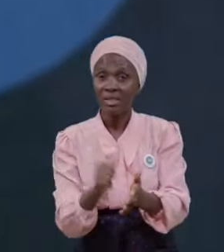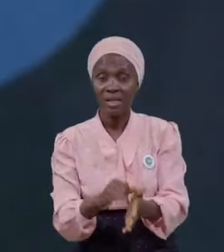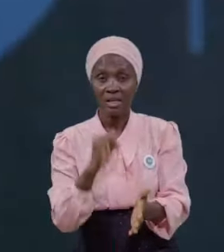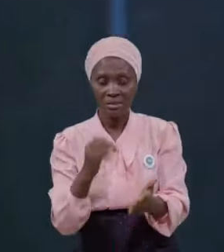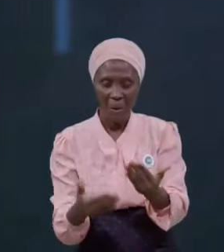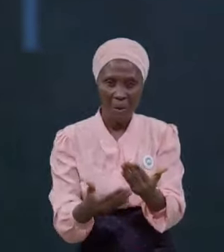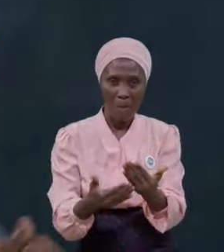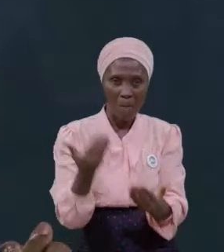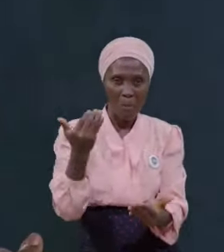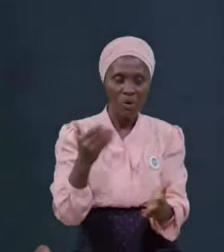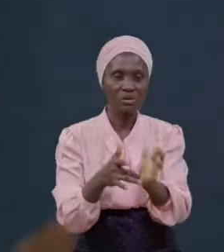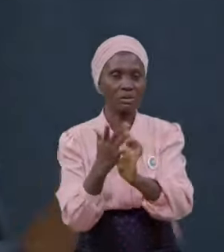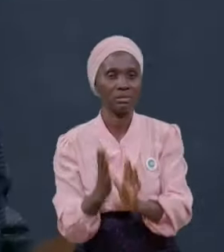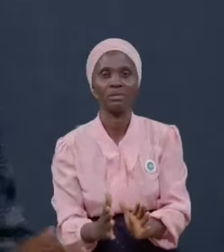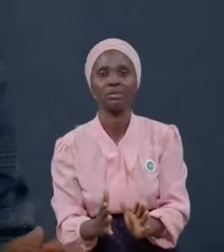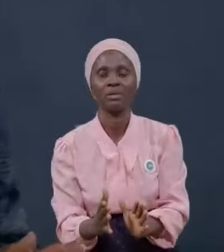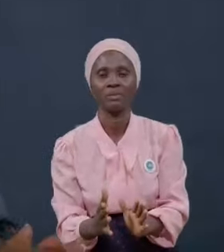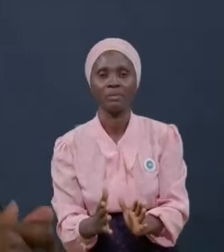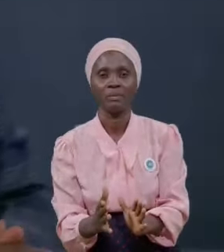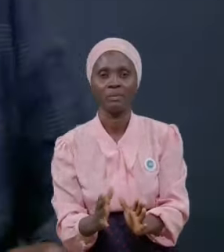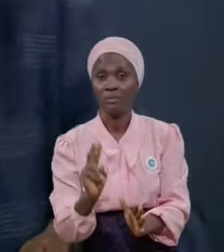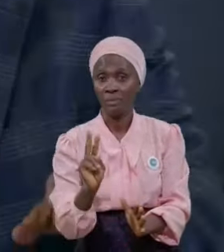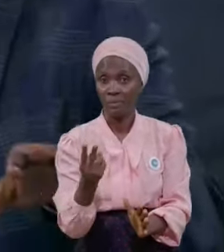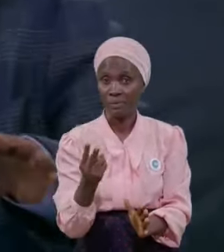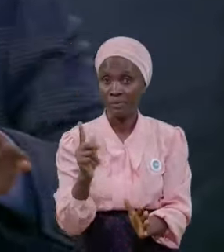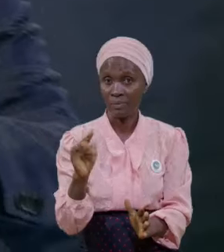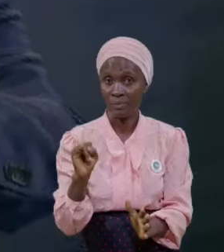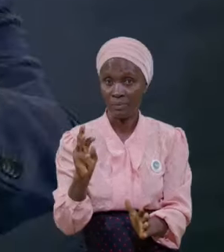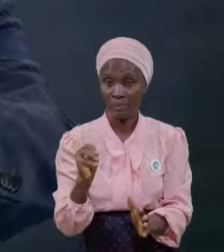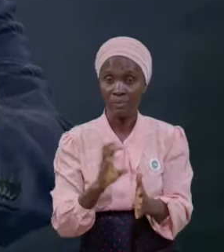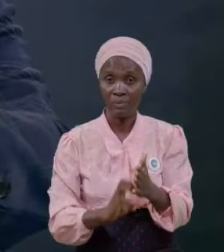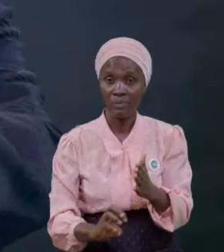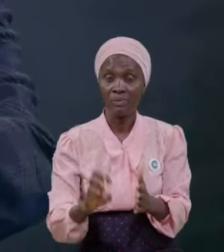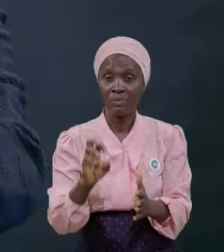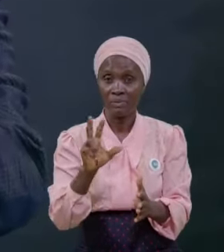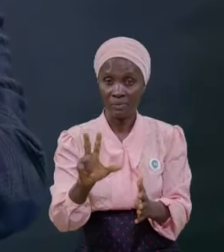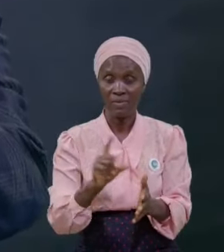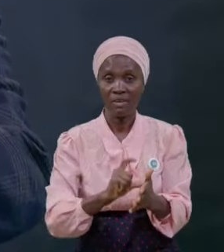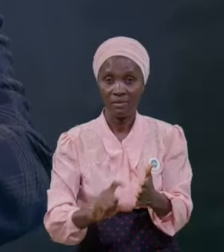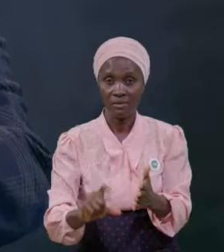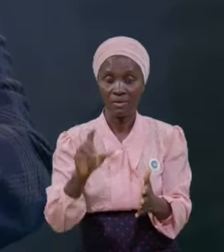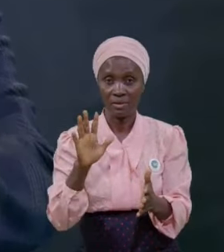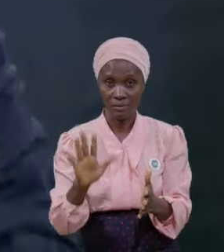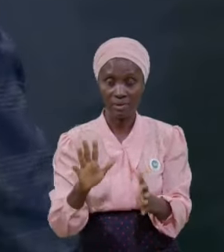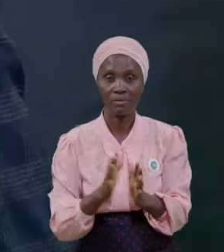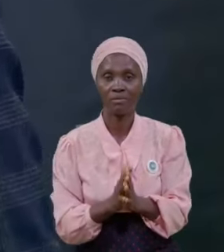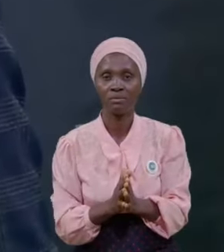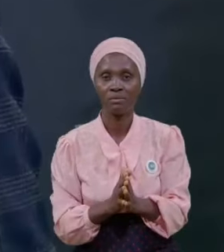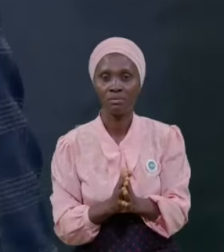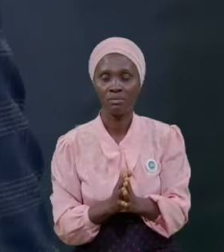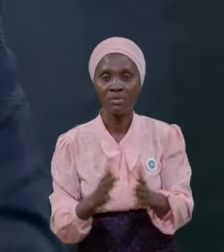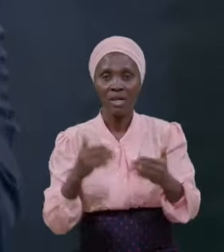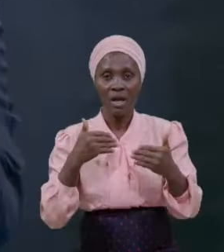I'm looking at verse 5. In 2 Timothy chapter 3, verse 5, having a form of